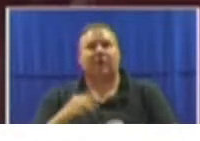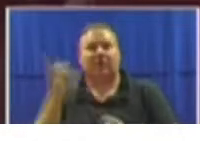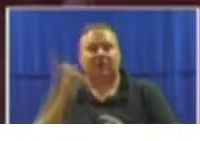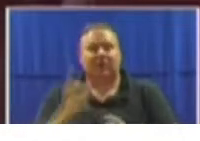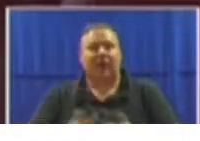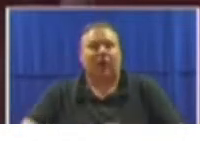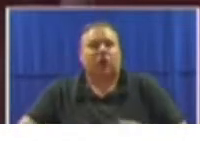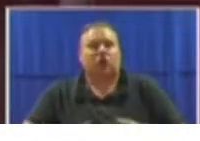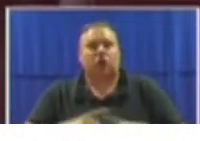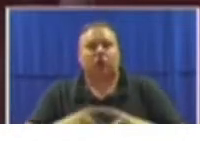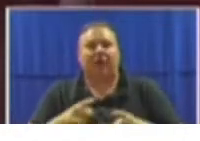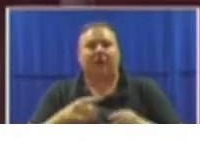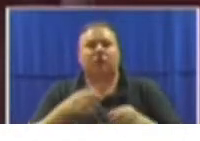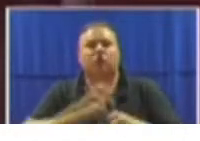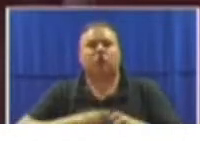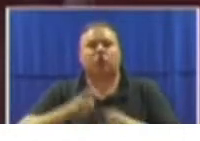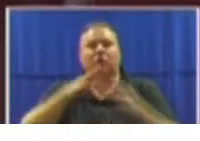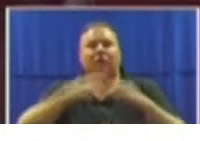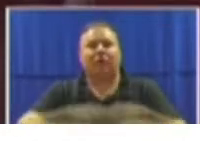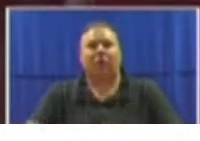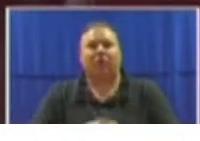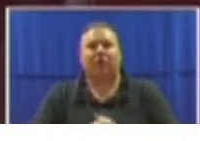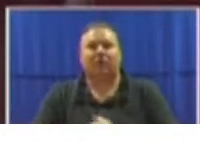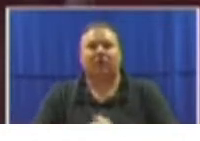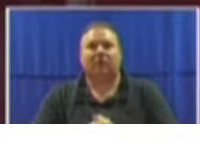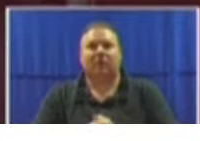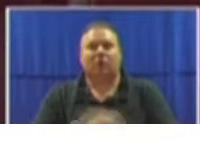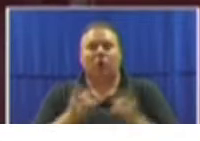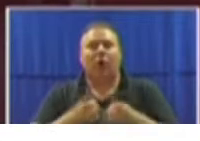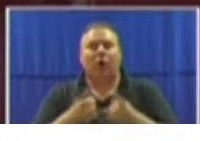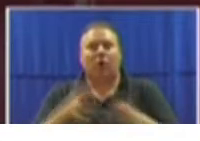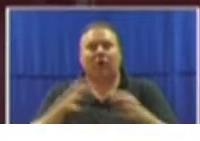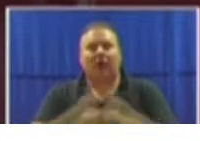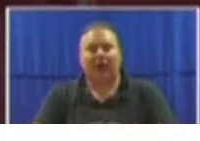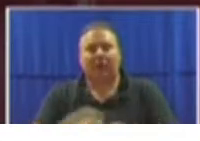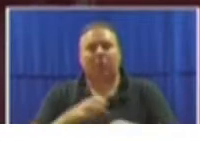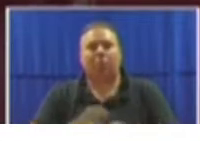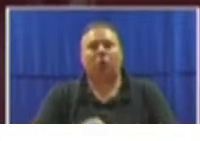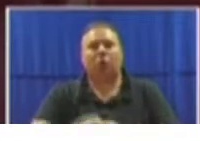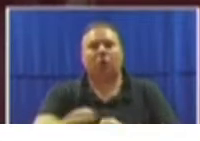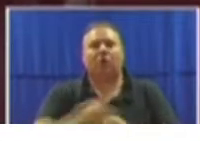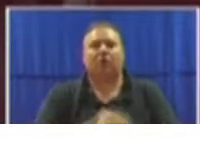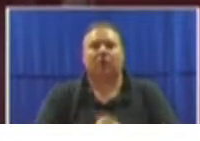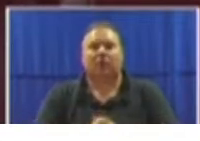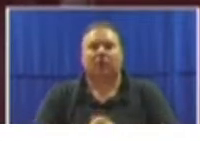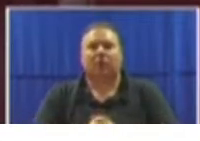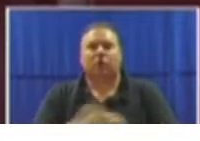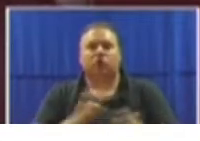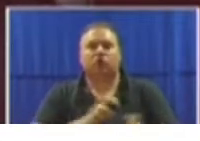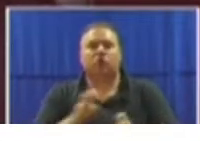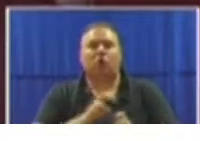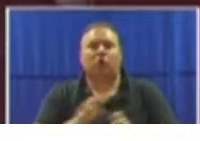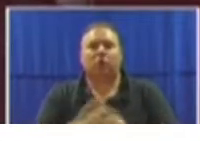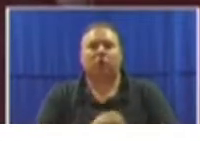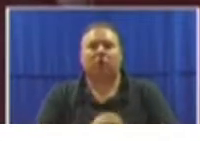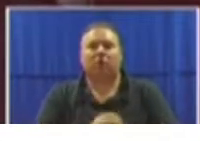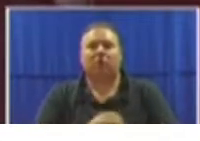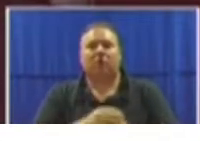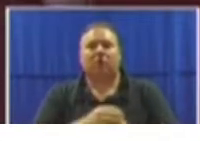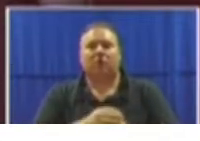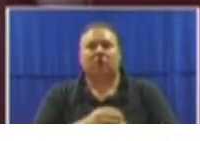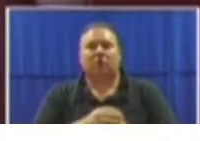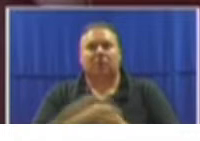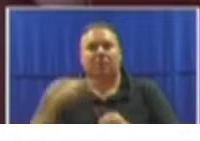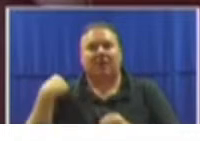businesses fold. While our railways collapse and potholes gobble up our roads, Transport Minister Fikile Mbalula tweets about his dream of going